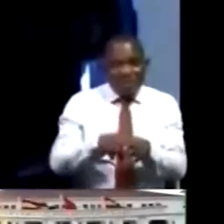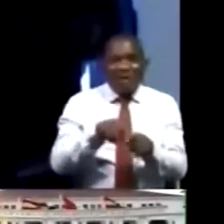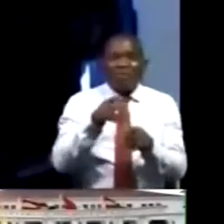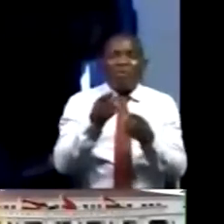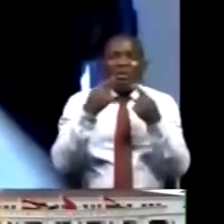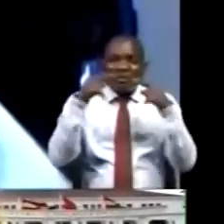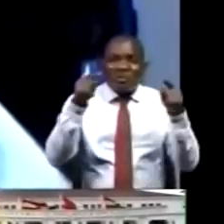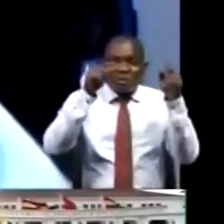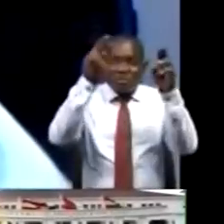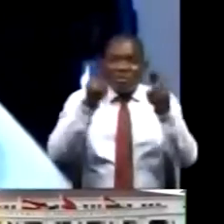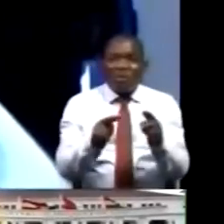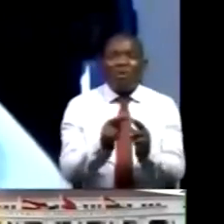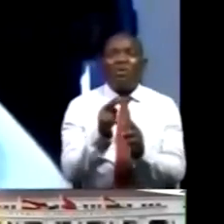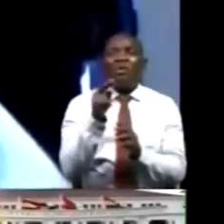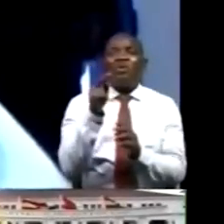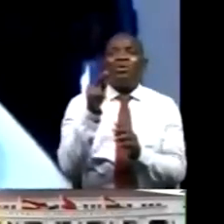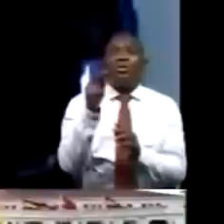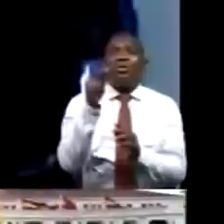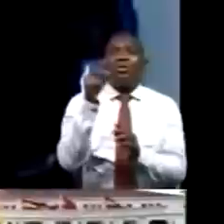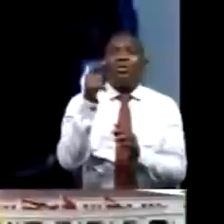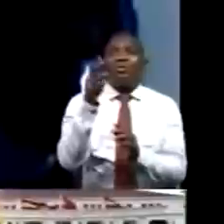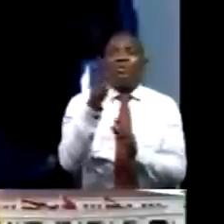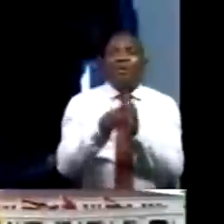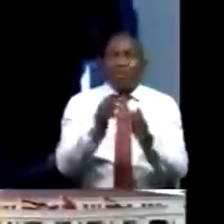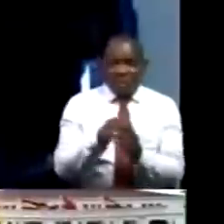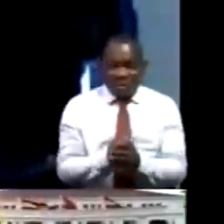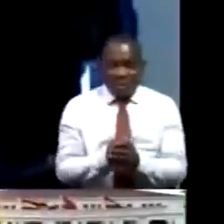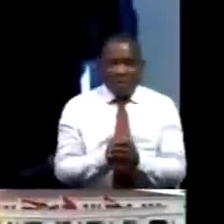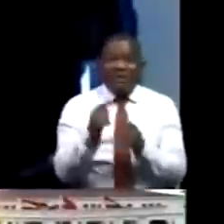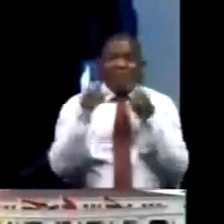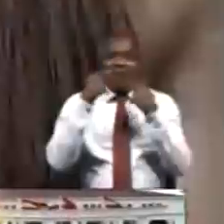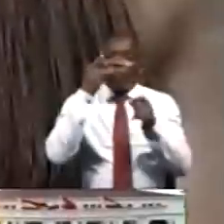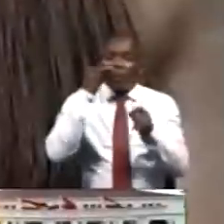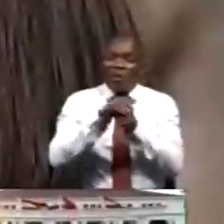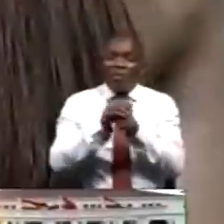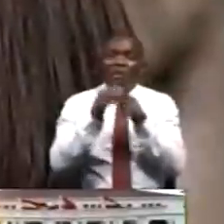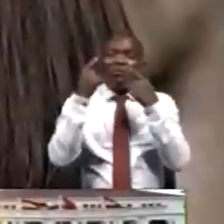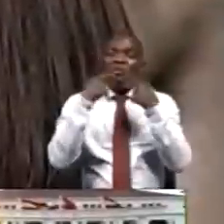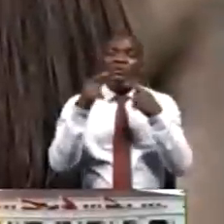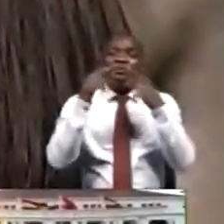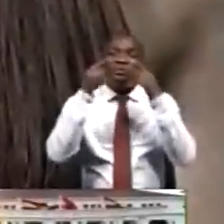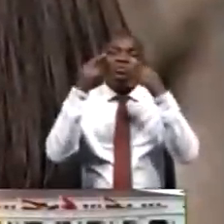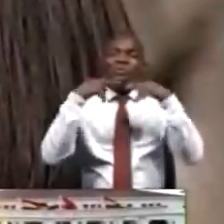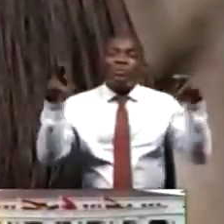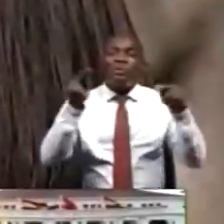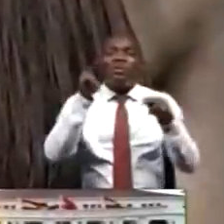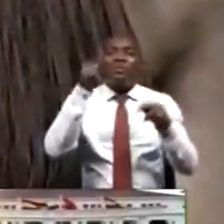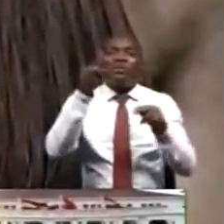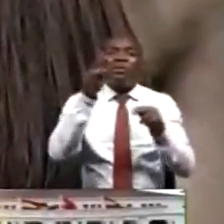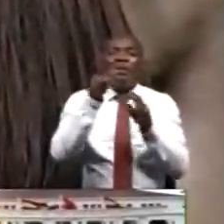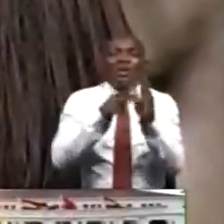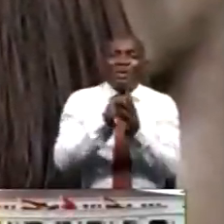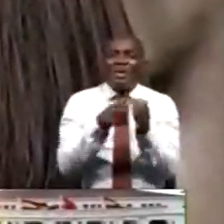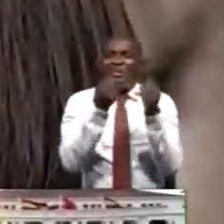declare the results in 24 hours. She said she was going to declare the results in 24 hours. And there were